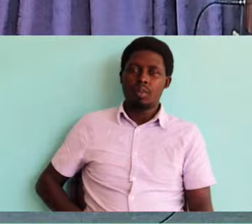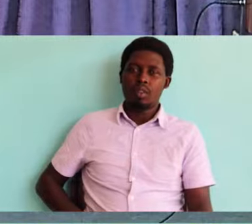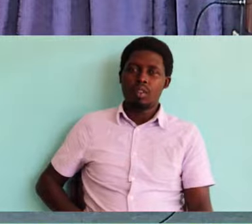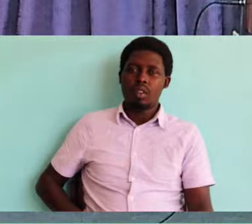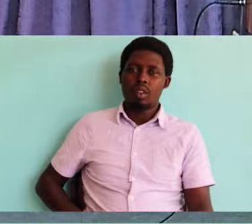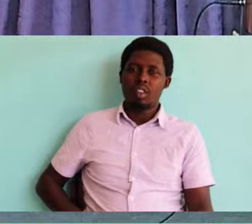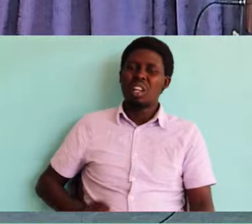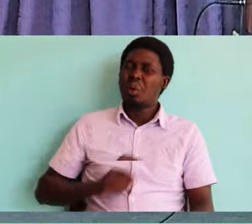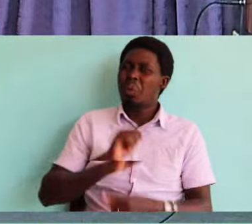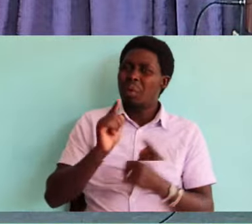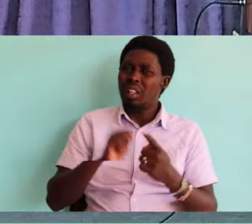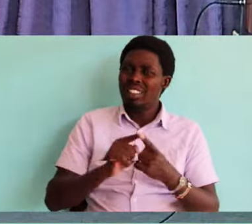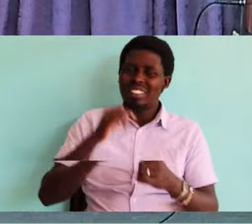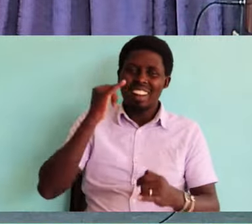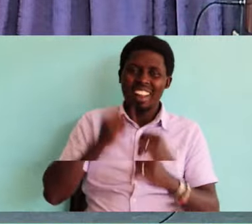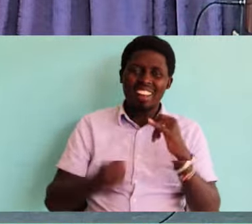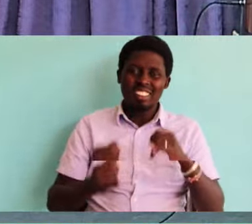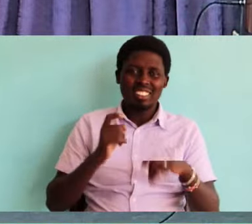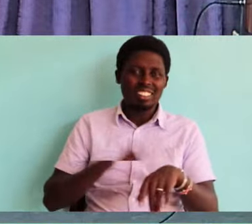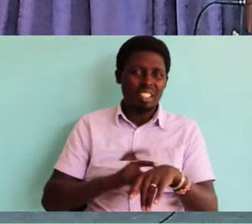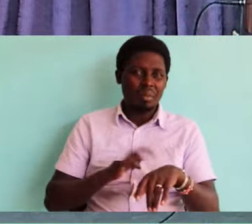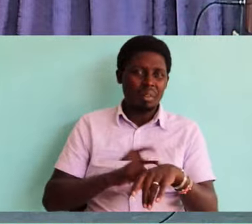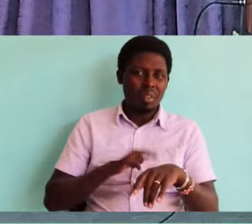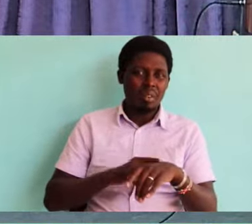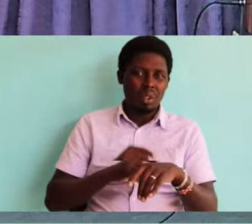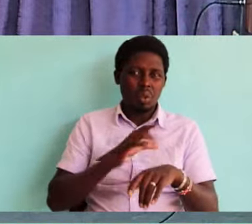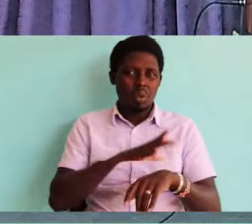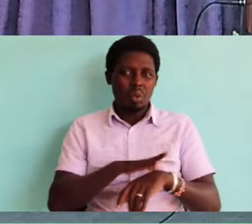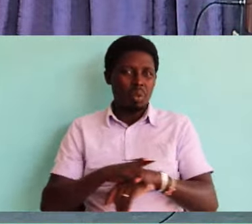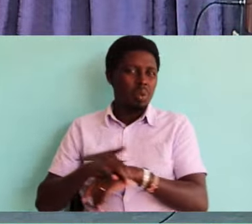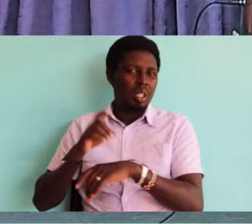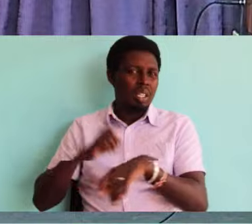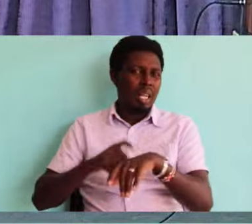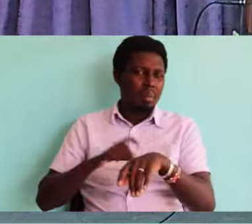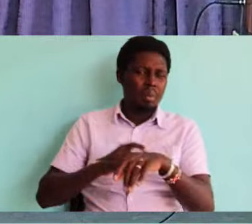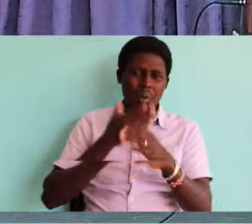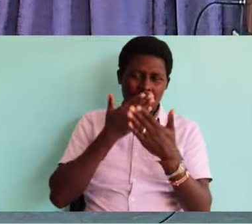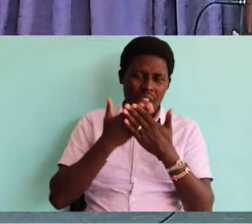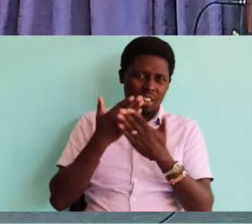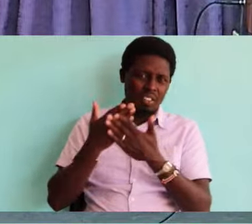When is the last time you have taken time to thank him?